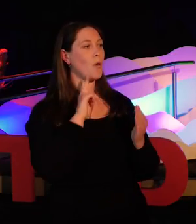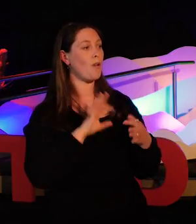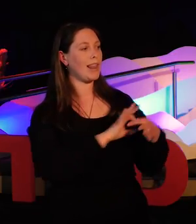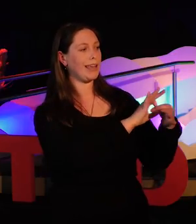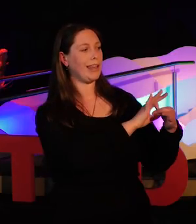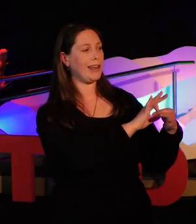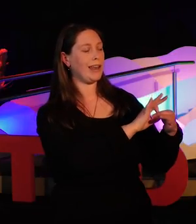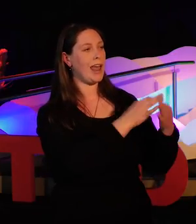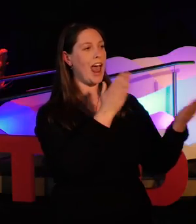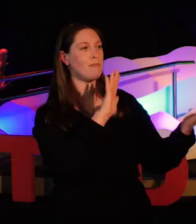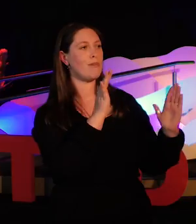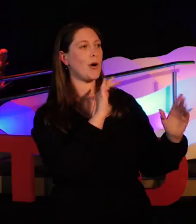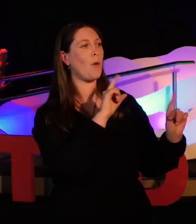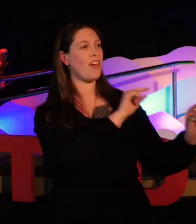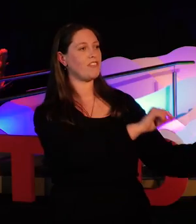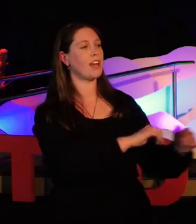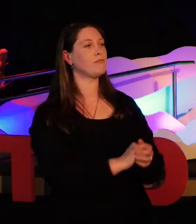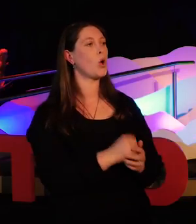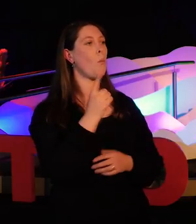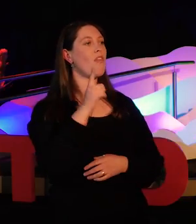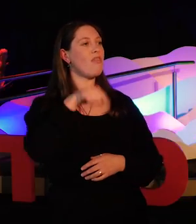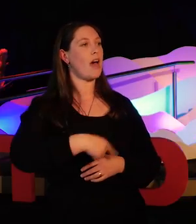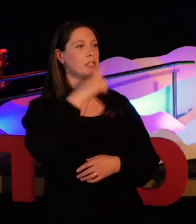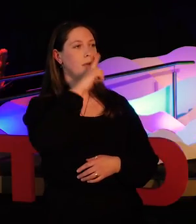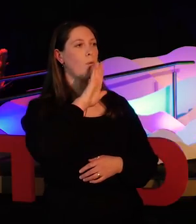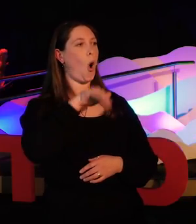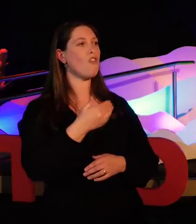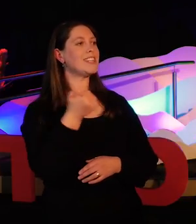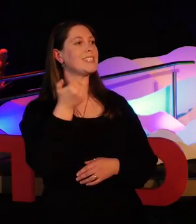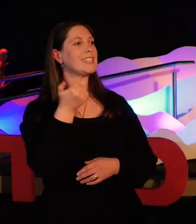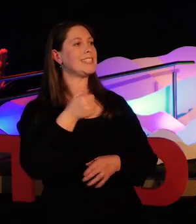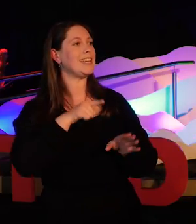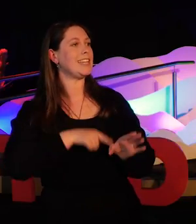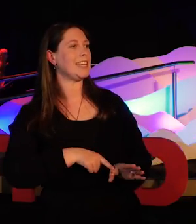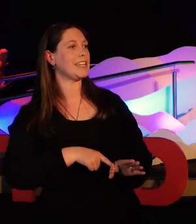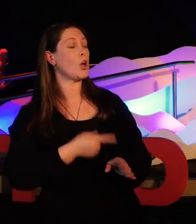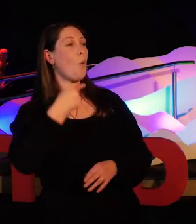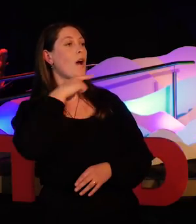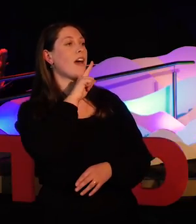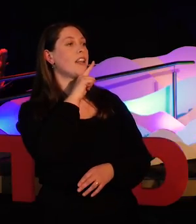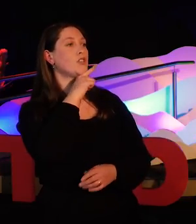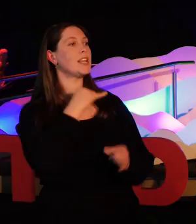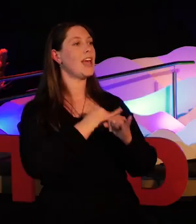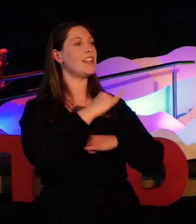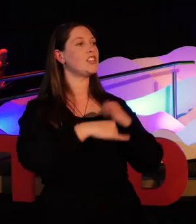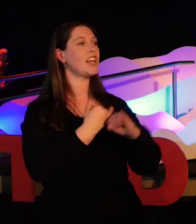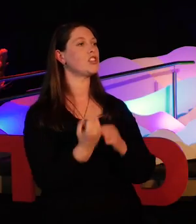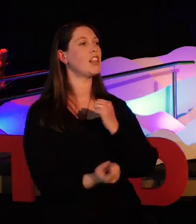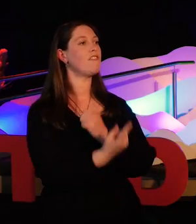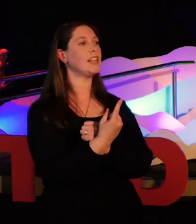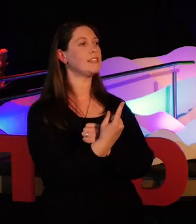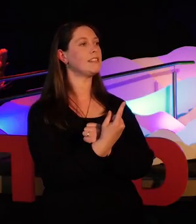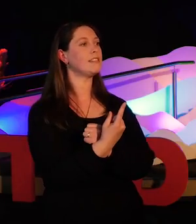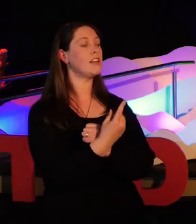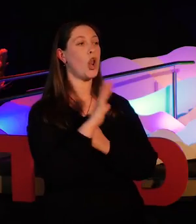it. So we have 1,000 people over 16 years, 100 international events. And when we add